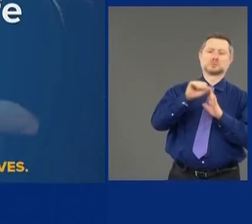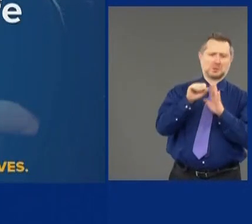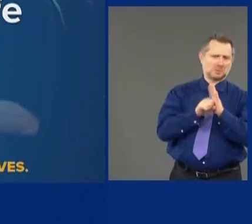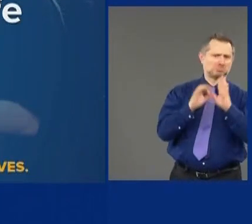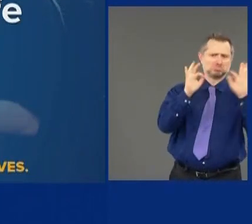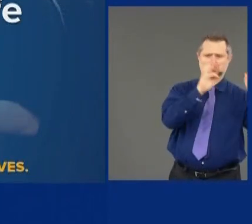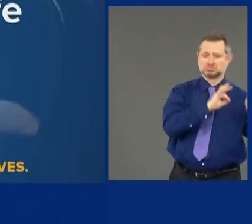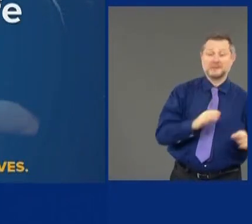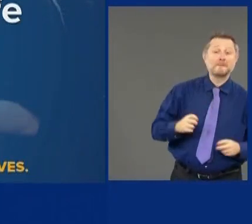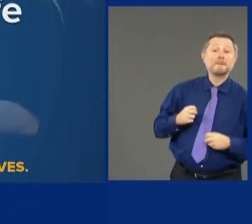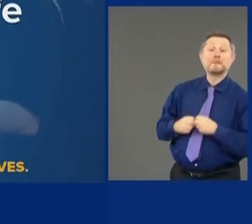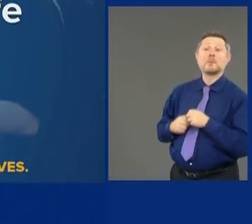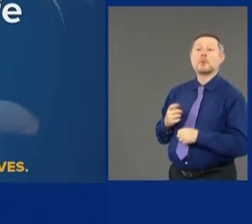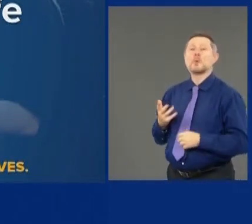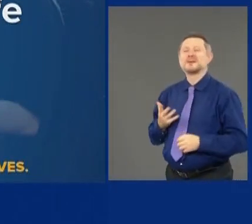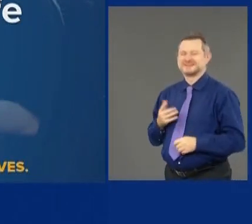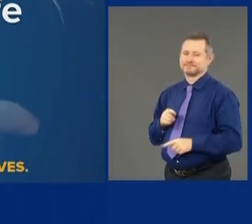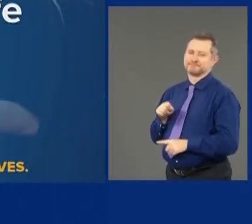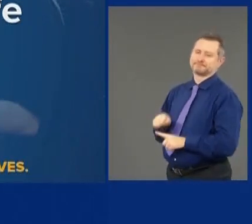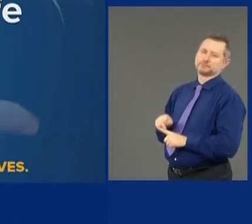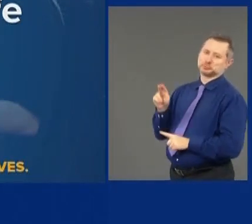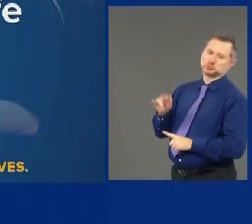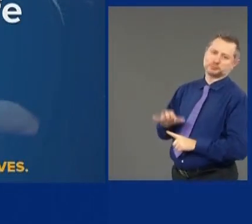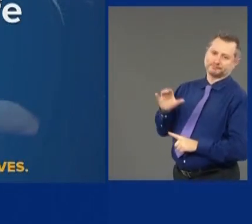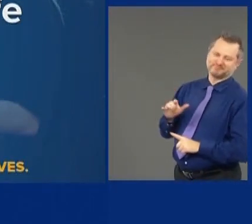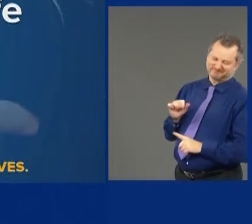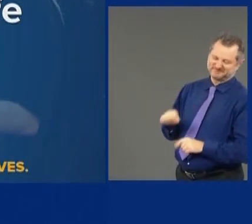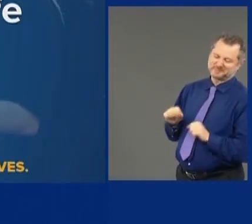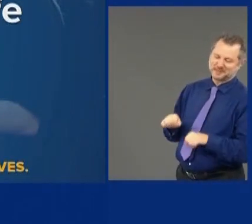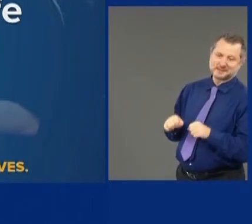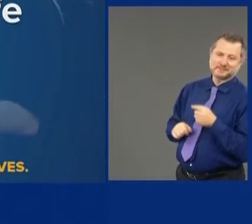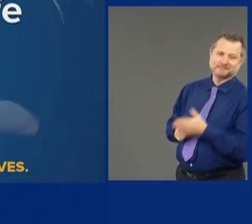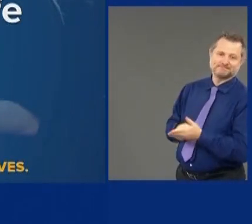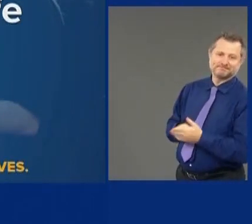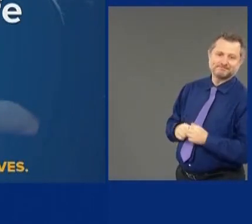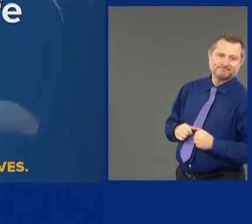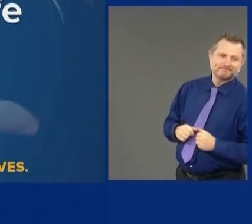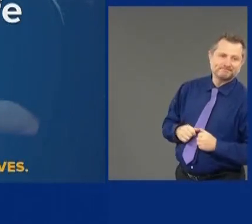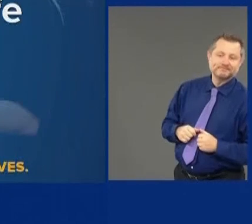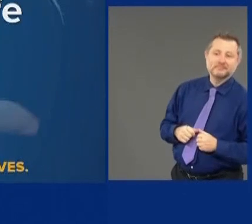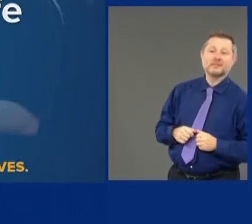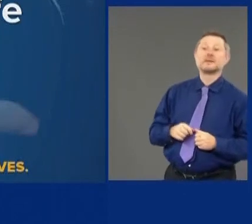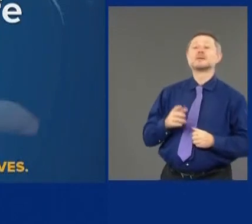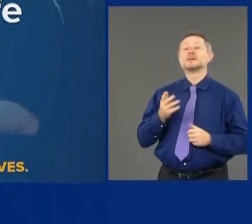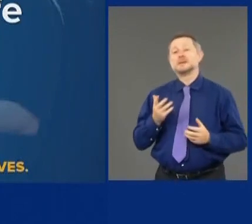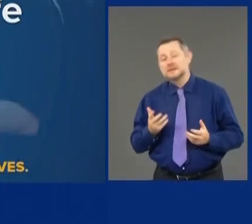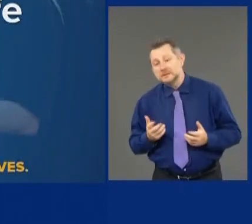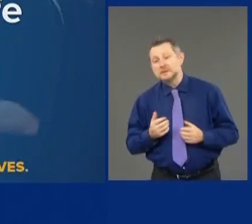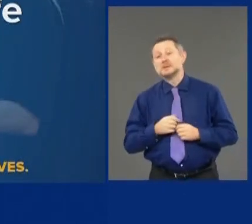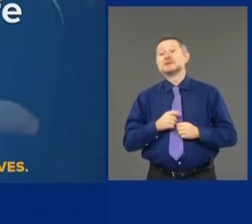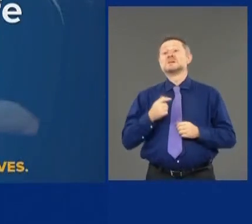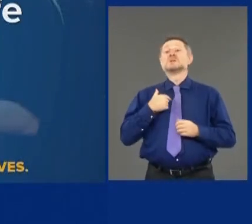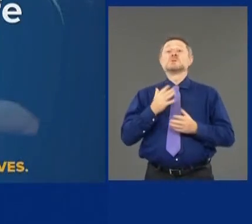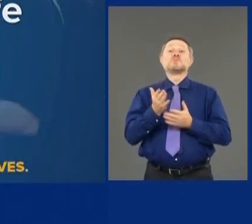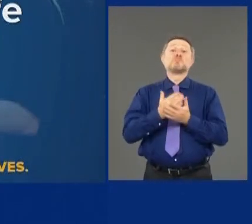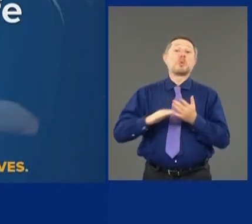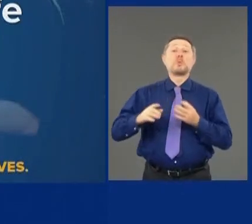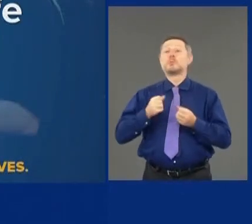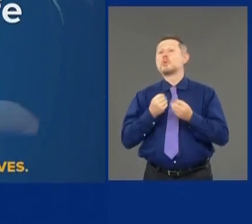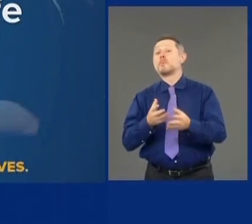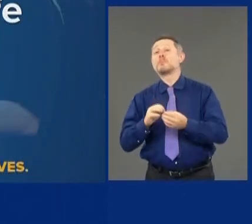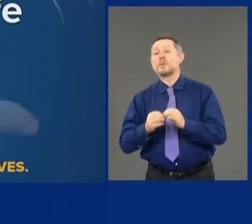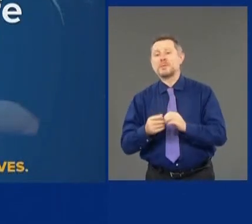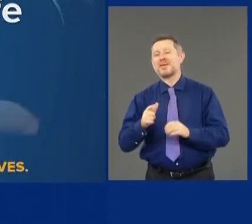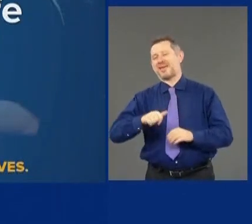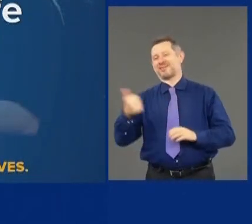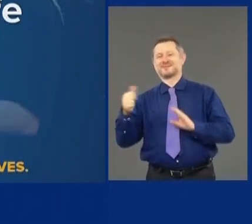problem in New York City. And again, it's partially the other states